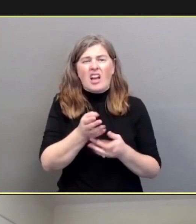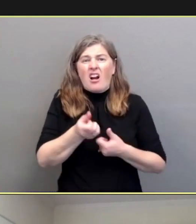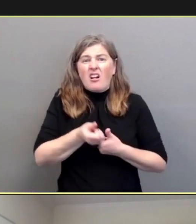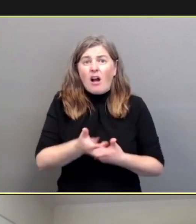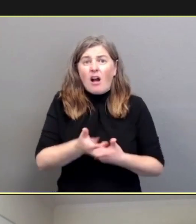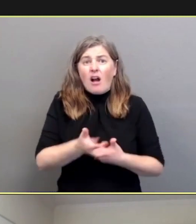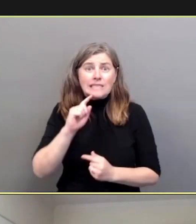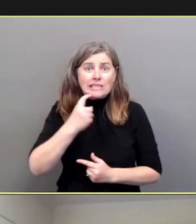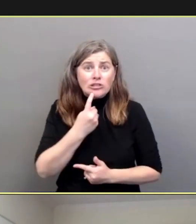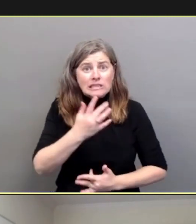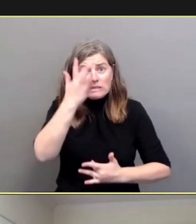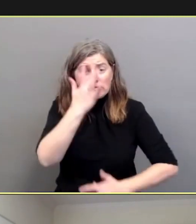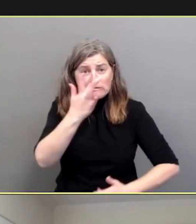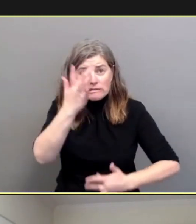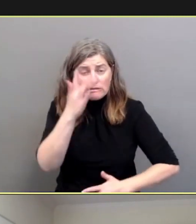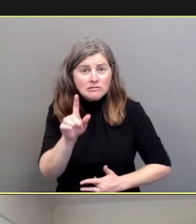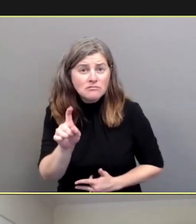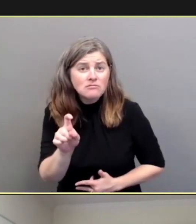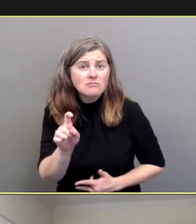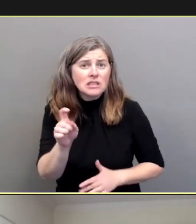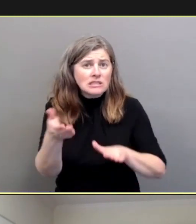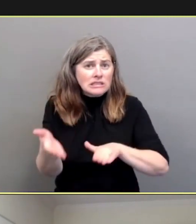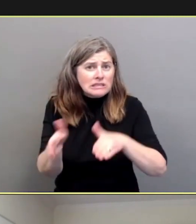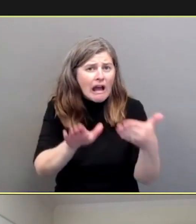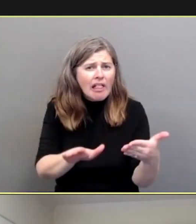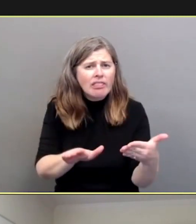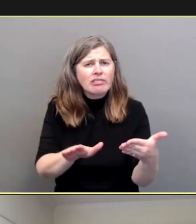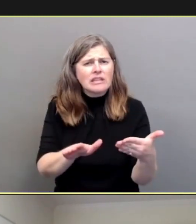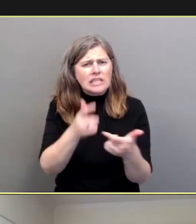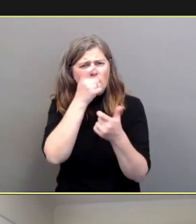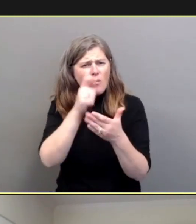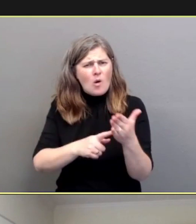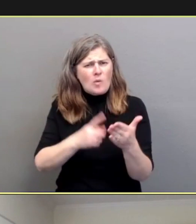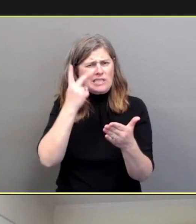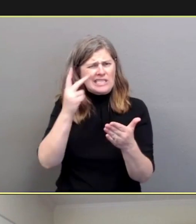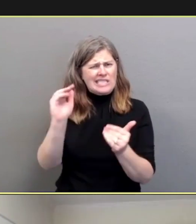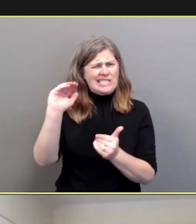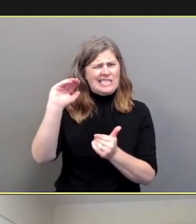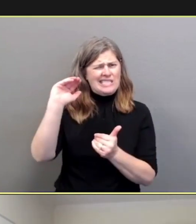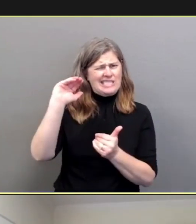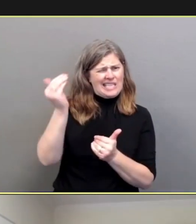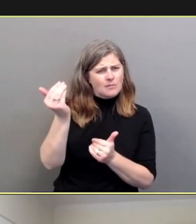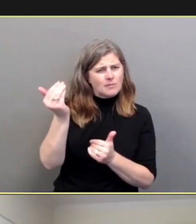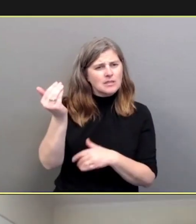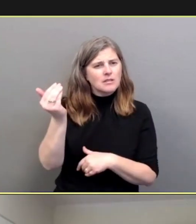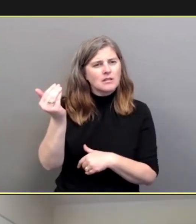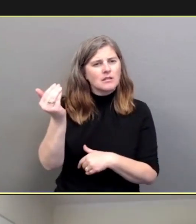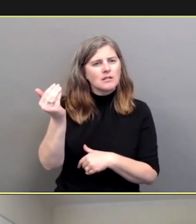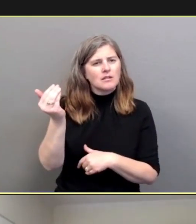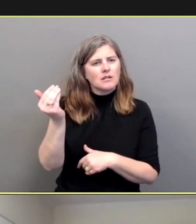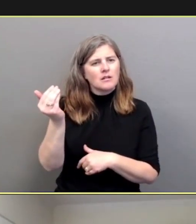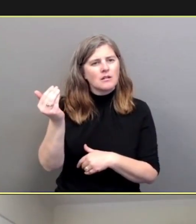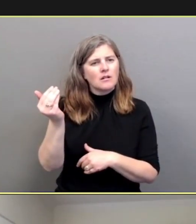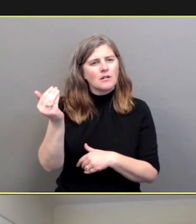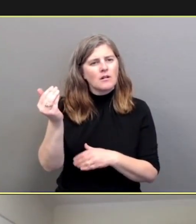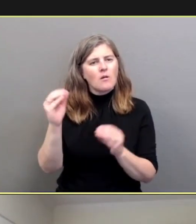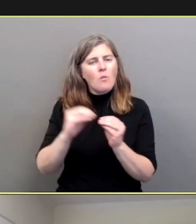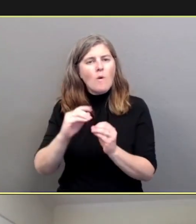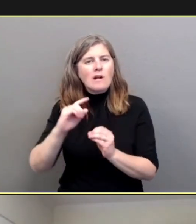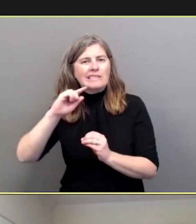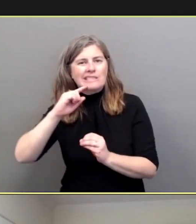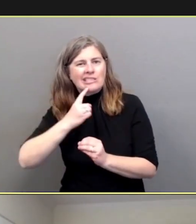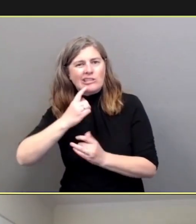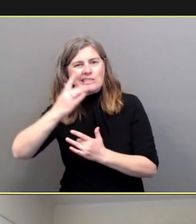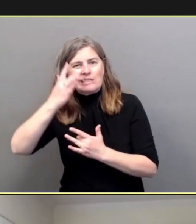illness, hospitalization, and death? And interesting, what we're seeing is it seems like it's causing more serious illness and